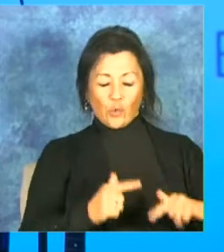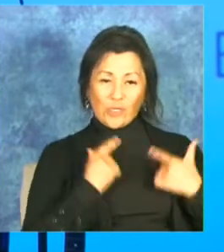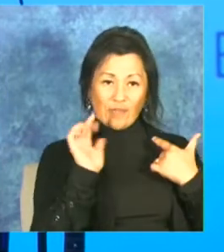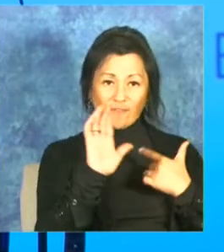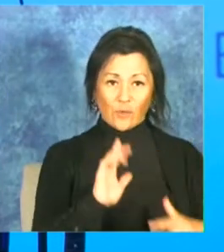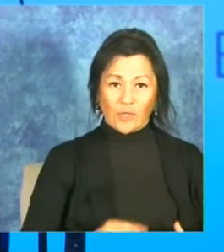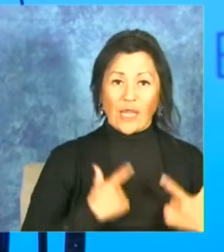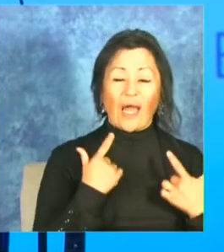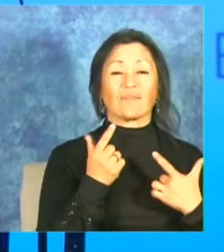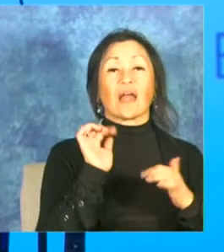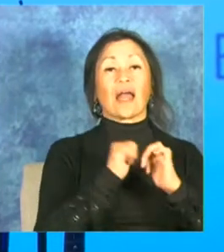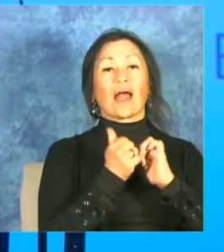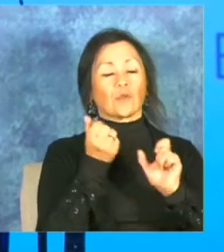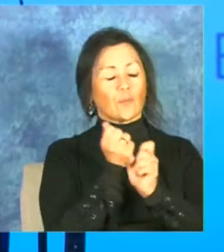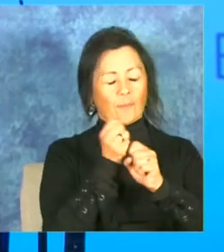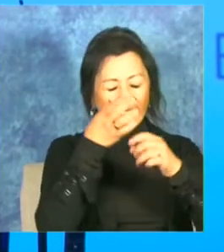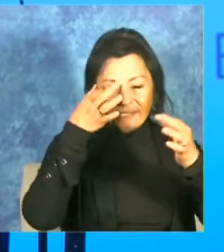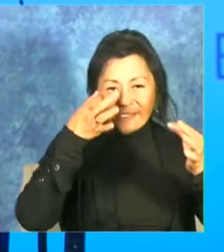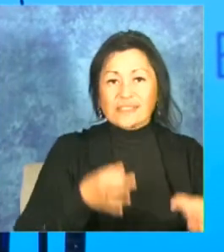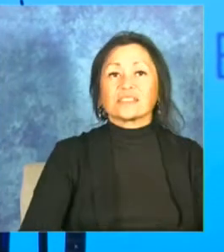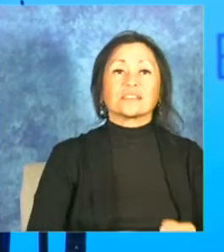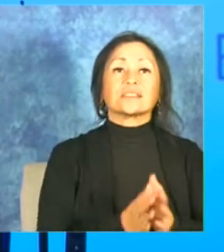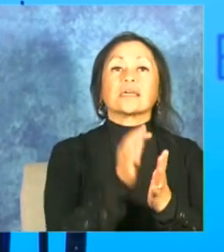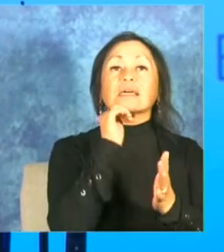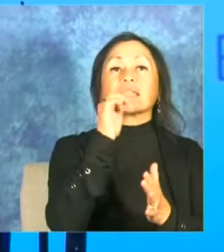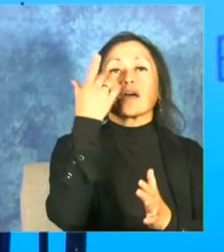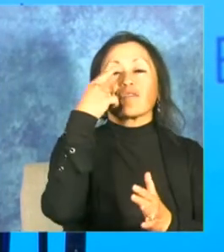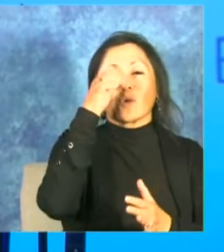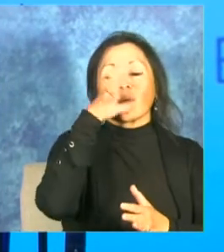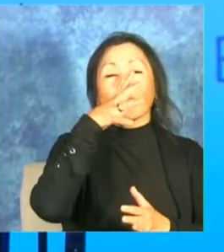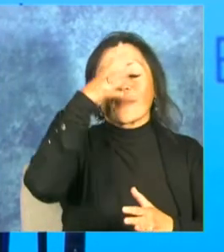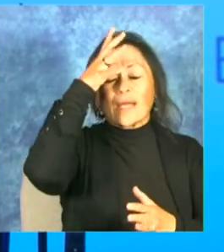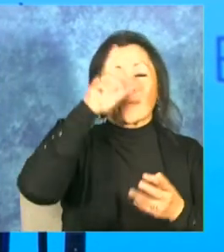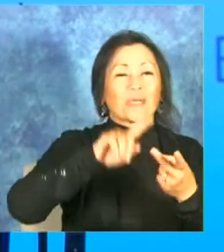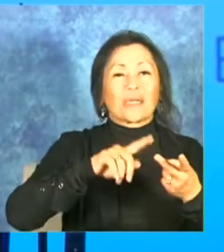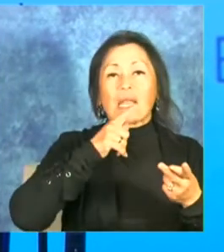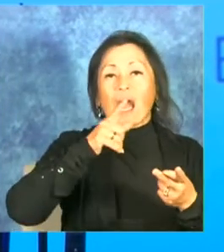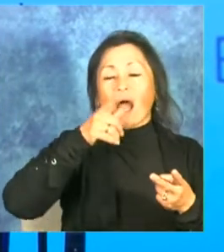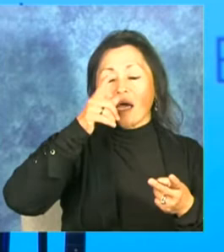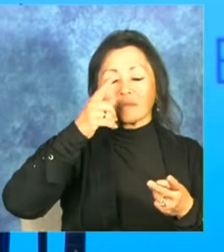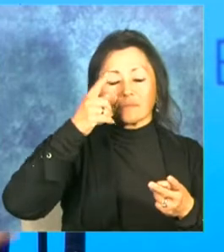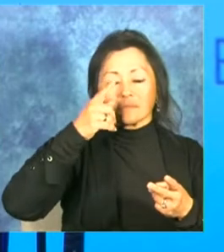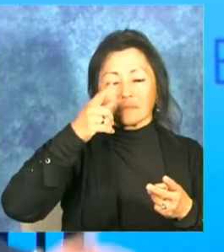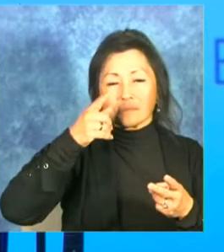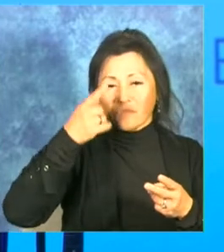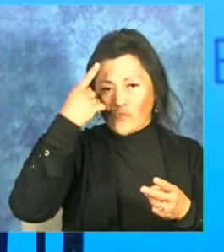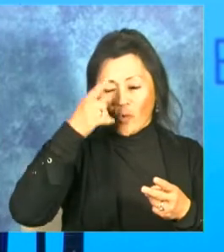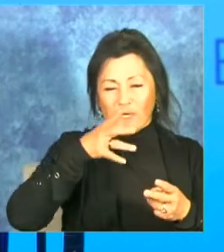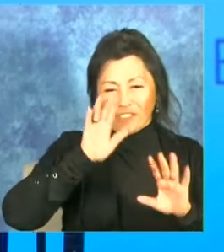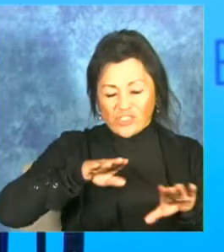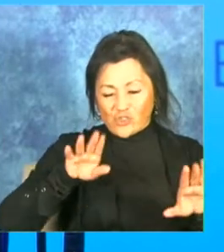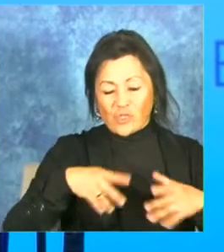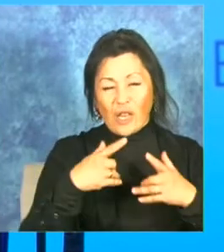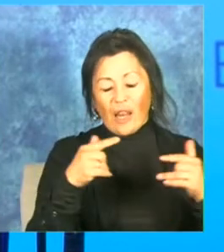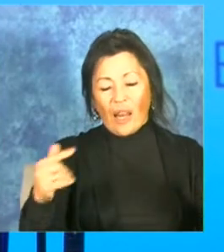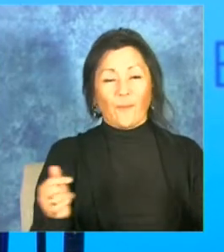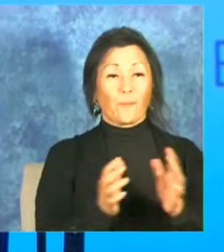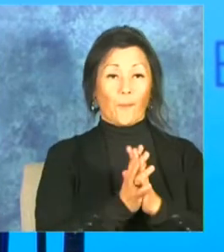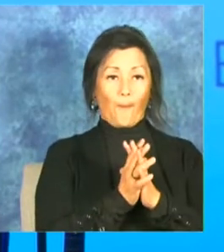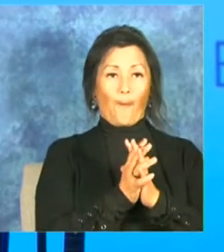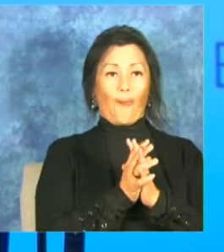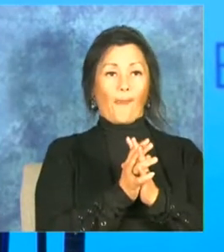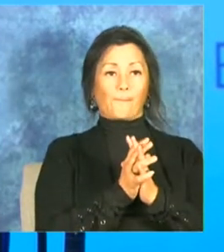life, how you make decisions. Not for your parents, not for your siblings, not for your kids, not for your neighbor, not for